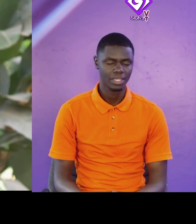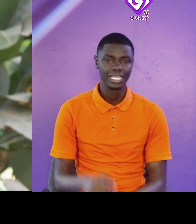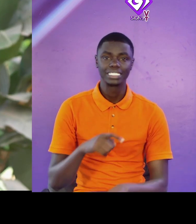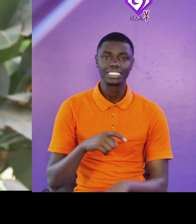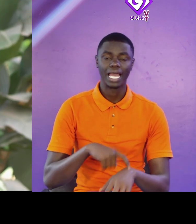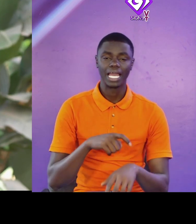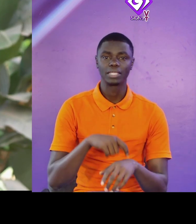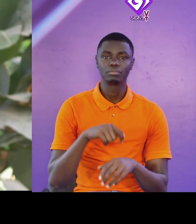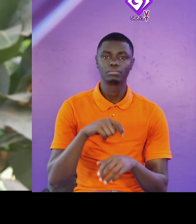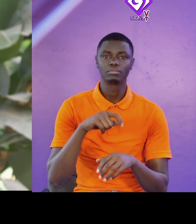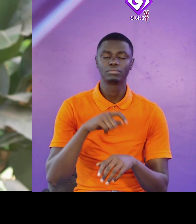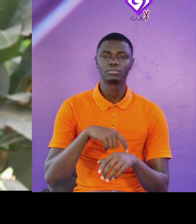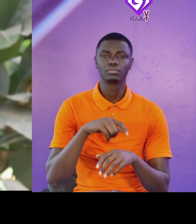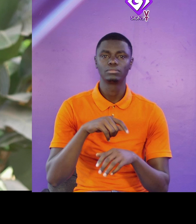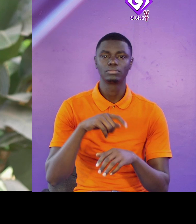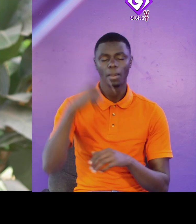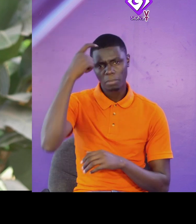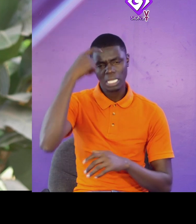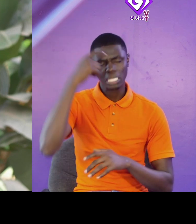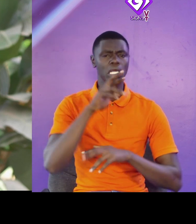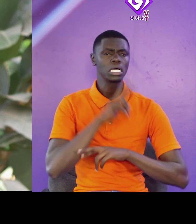to rest, you start to